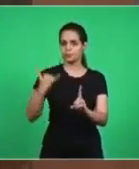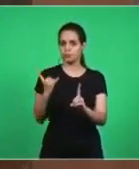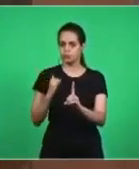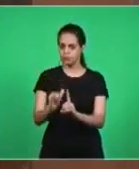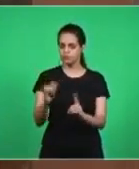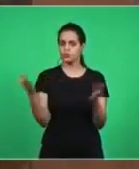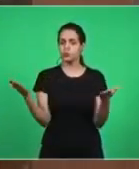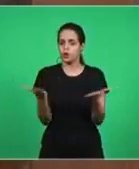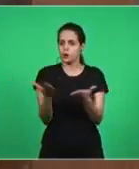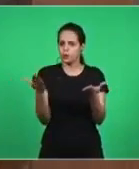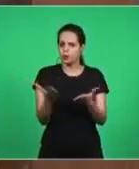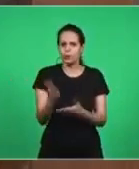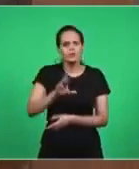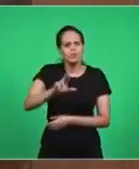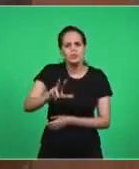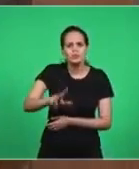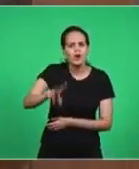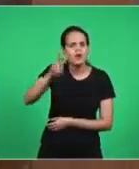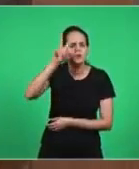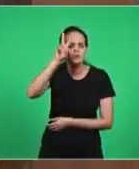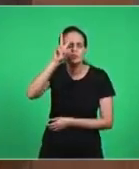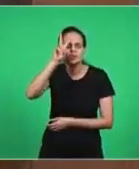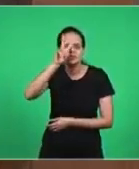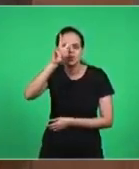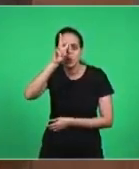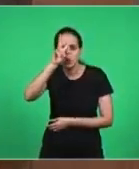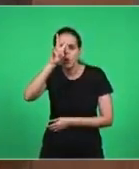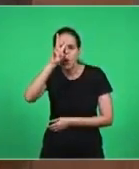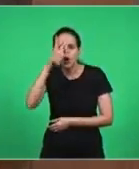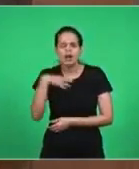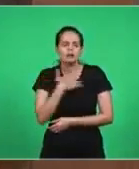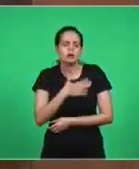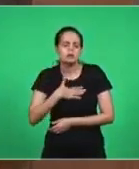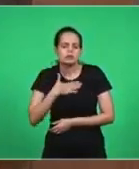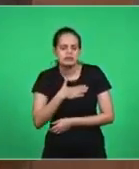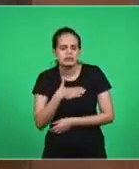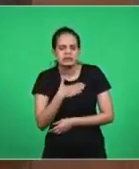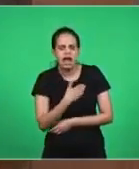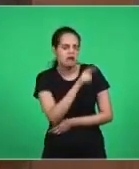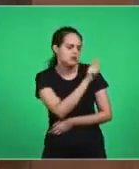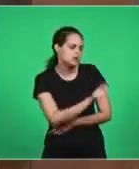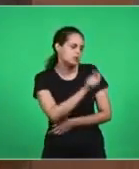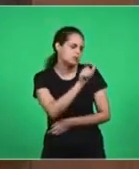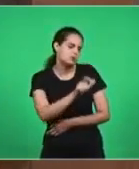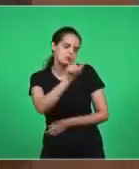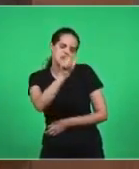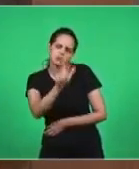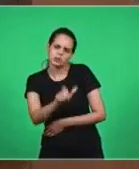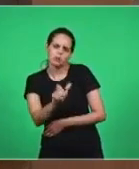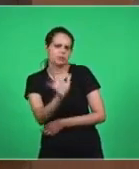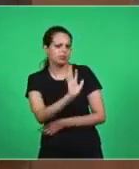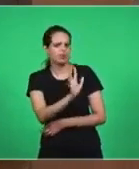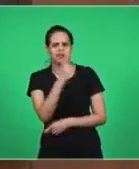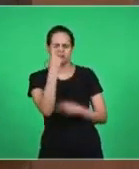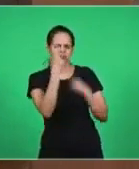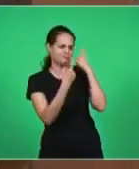living. It is not a story like this to satisfy A, B, or C. We are not worried about